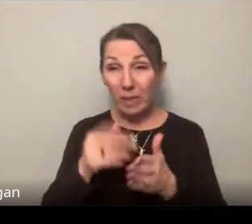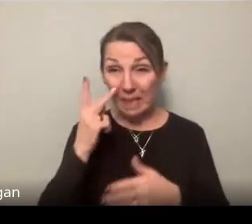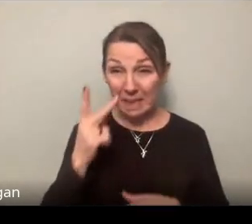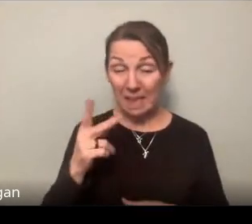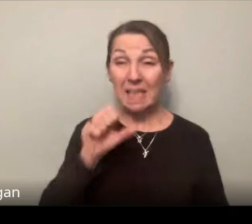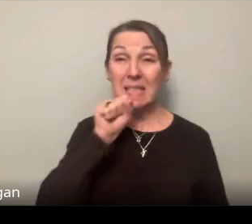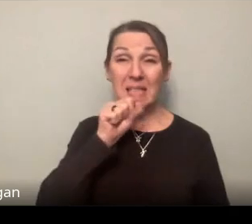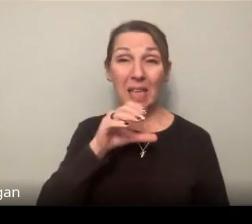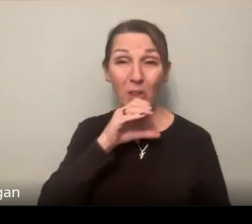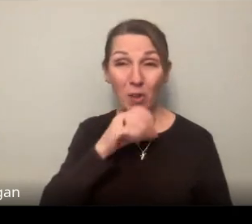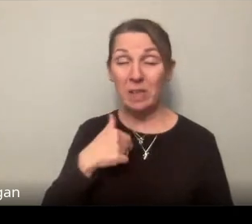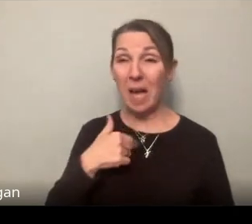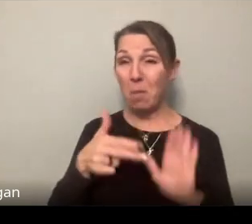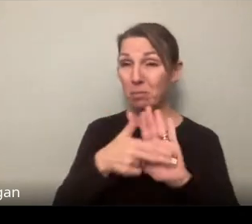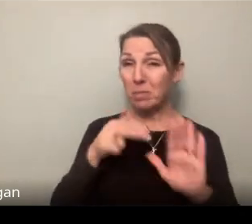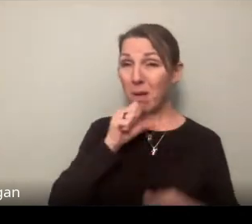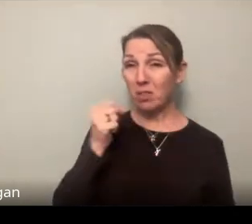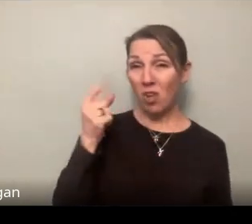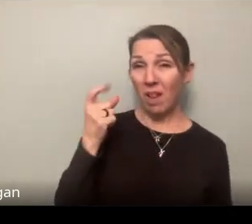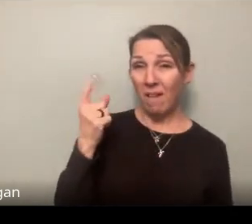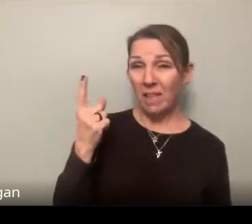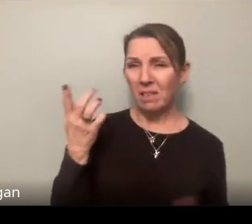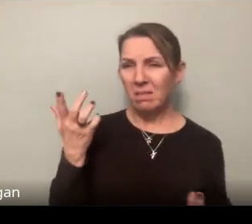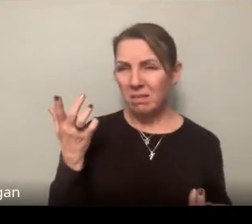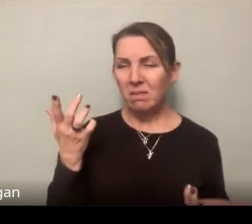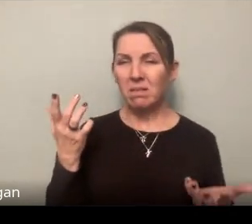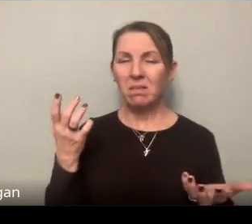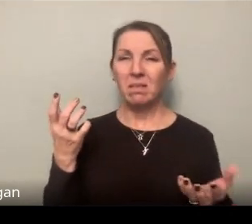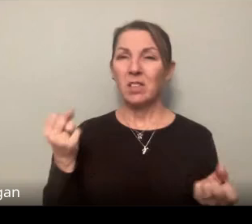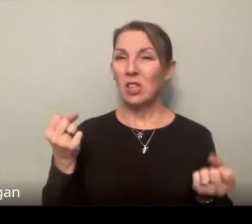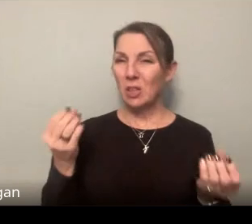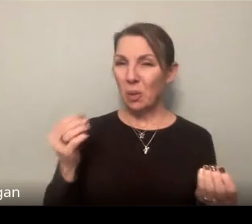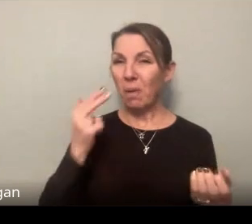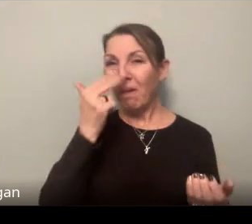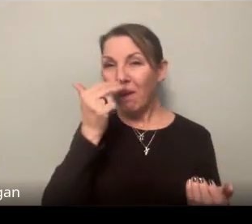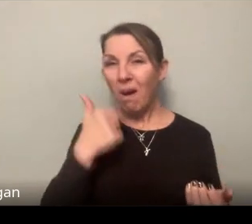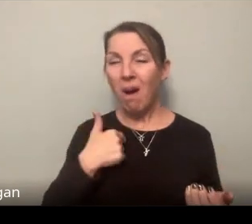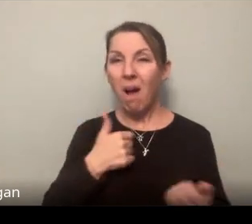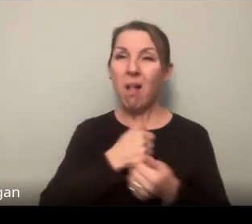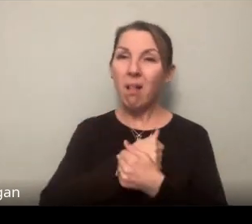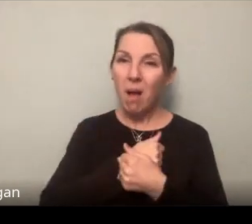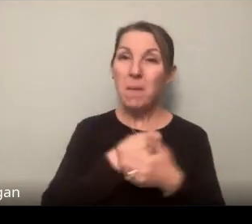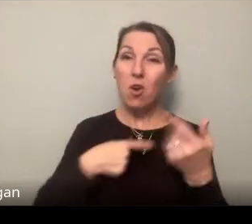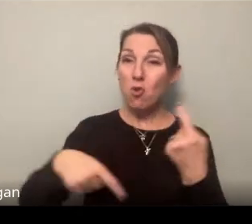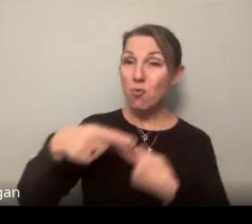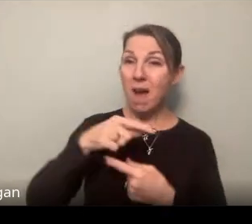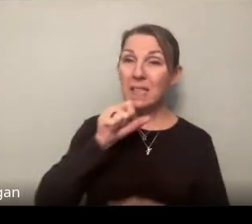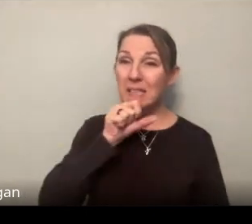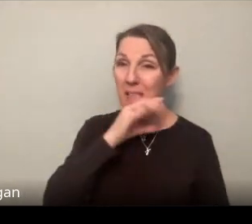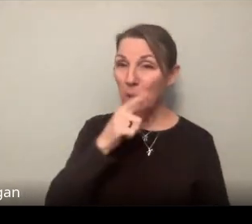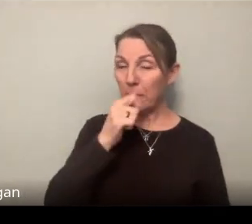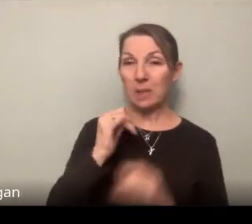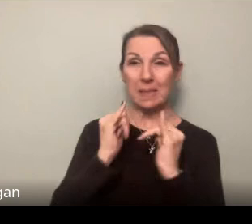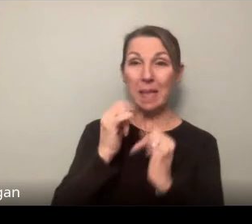seniors. I was diagnosed when I was Right, 11 yeah. years old. And so it's funny because I love being around seniors. I was like, probably because I got